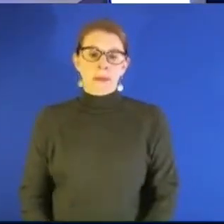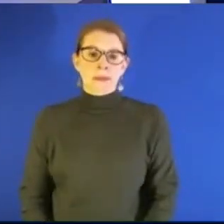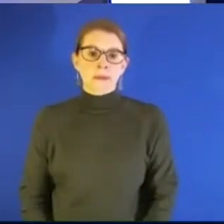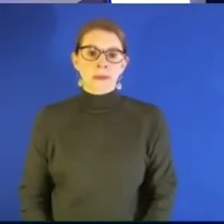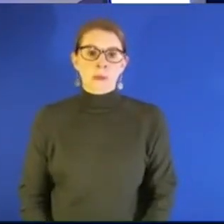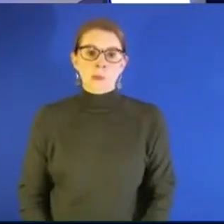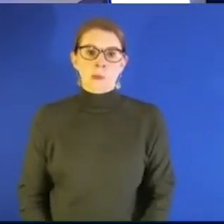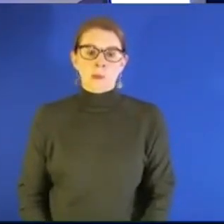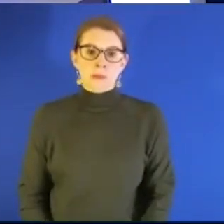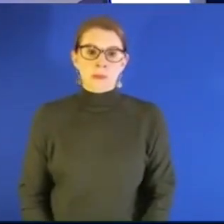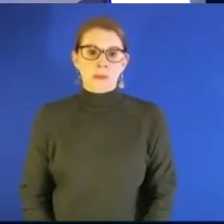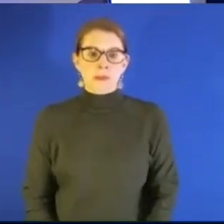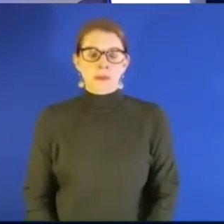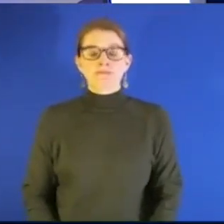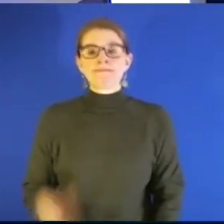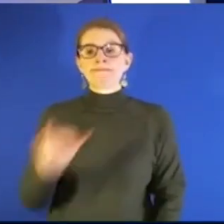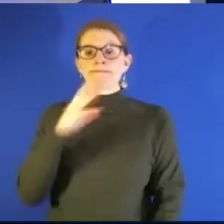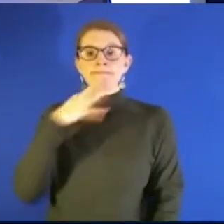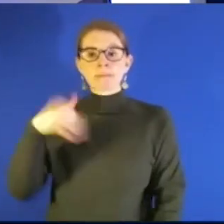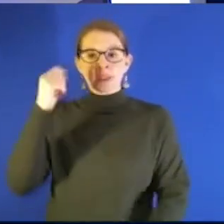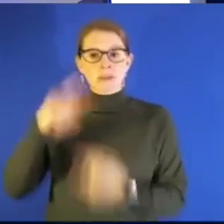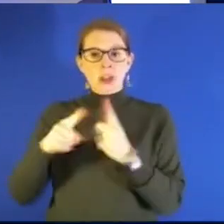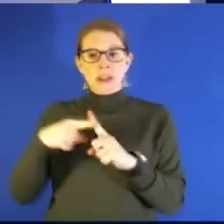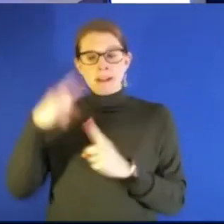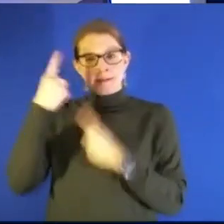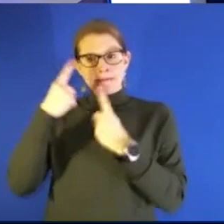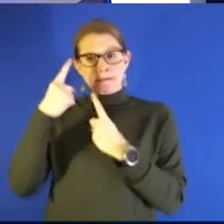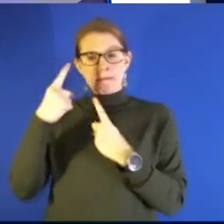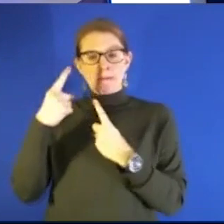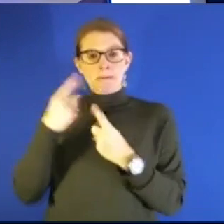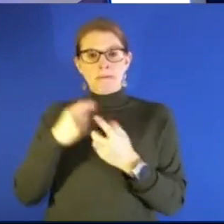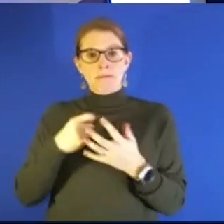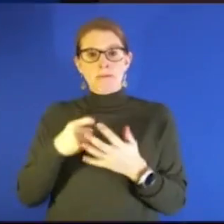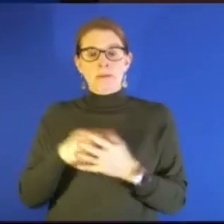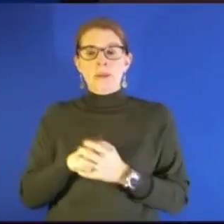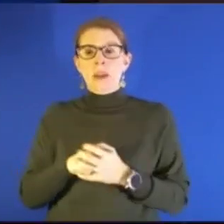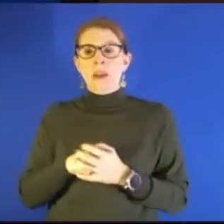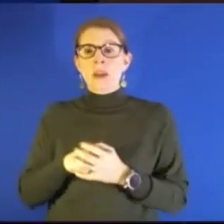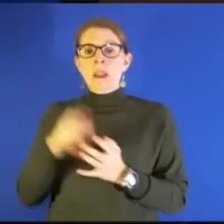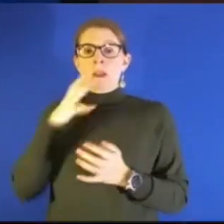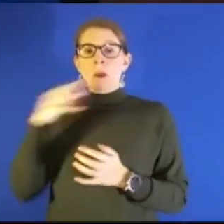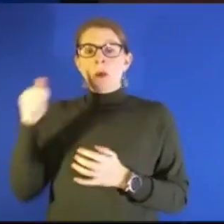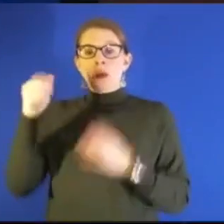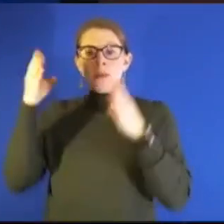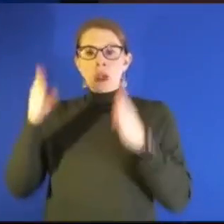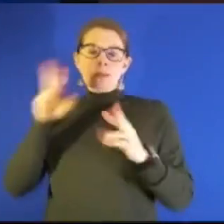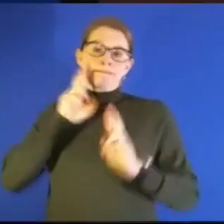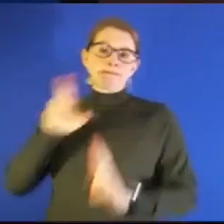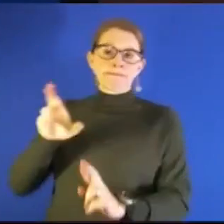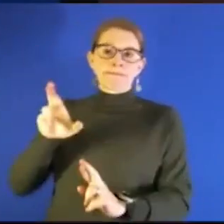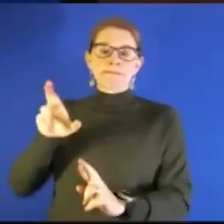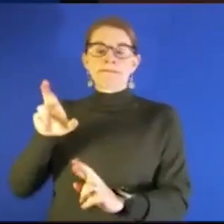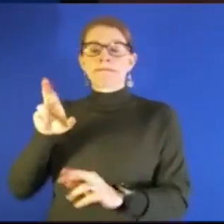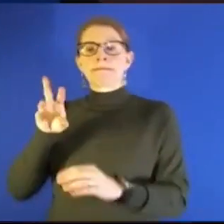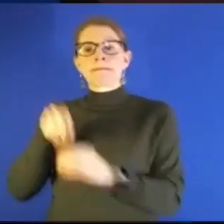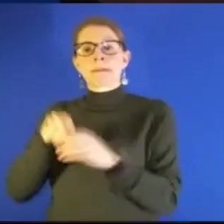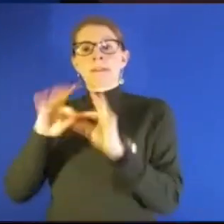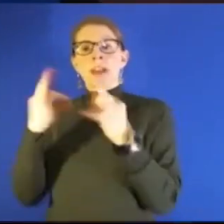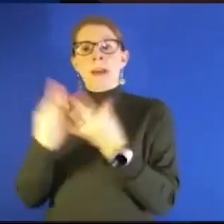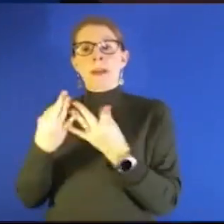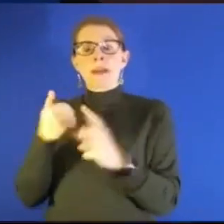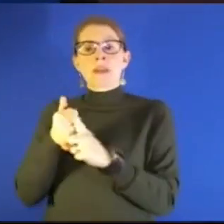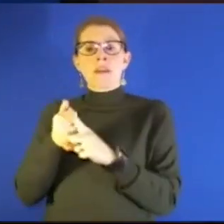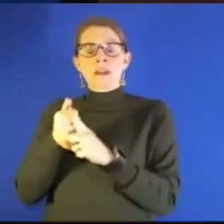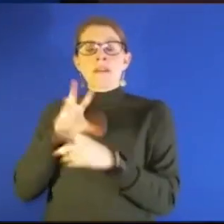an older friend of kind of the patriarch of a family, if you will, and had served a little bit in the Korean War and had lived through World War II, and